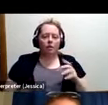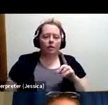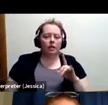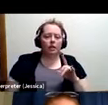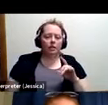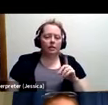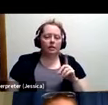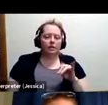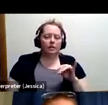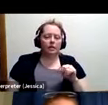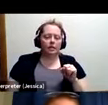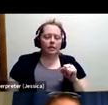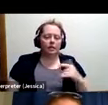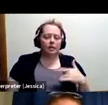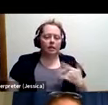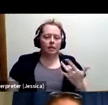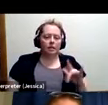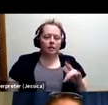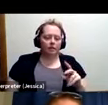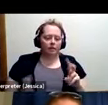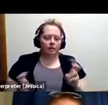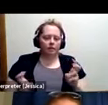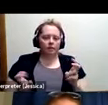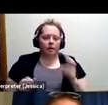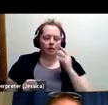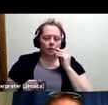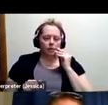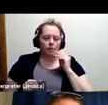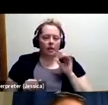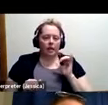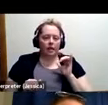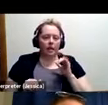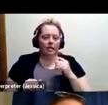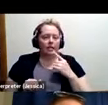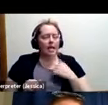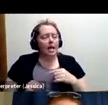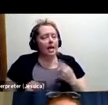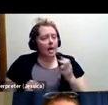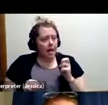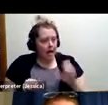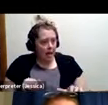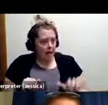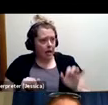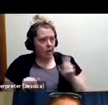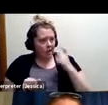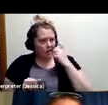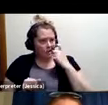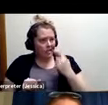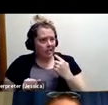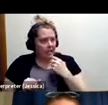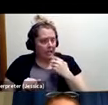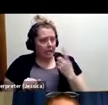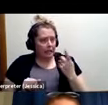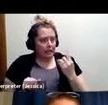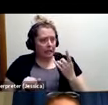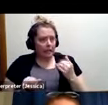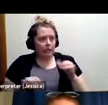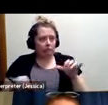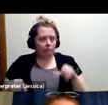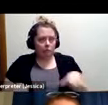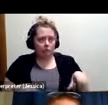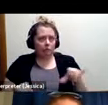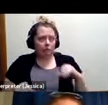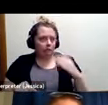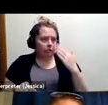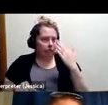of being like, hey, that thing you said or that thing you did is just kind of like patently transphobic or non-binary phobic or